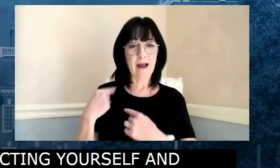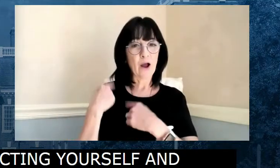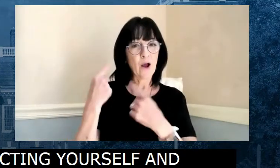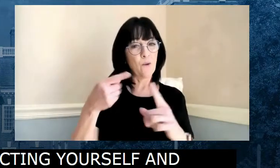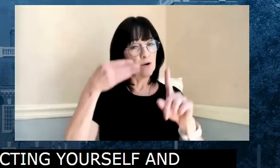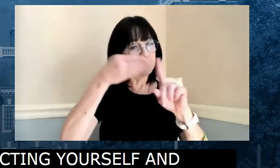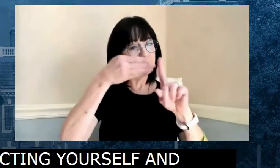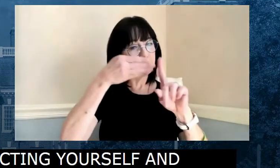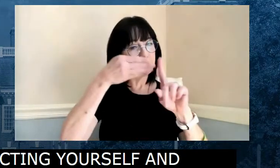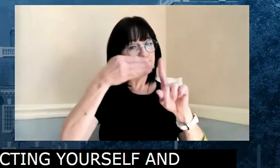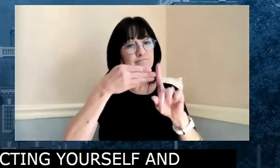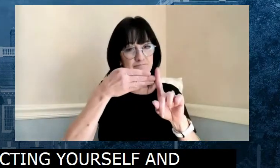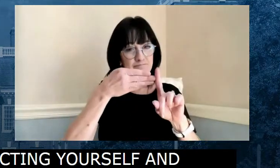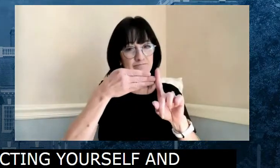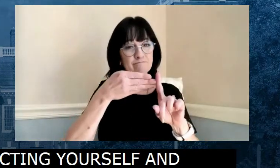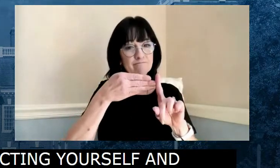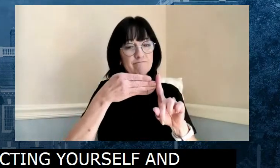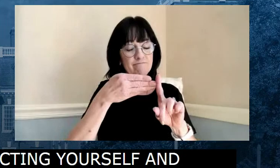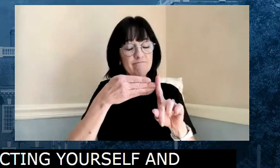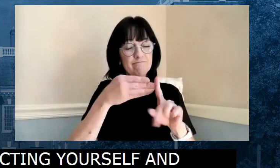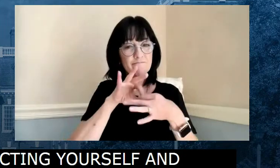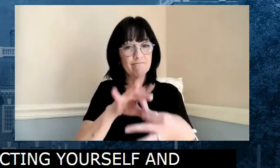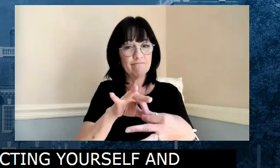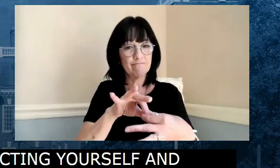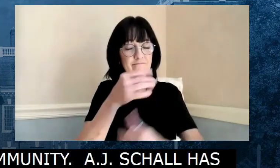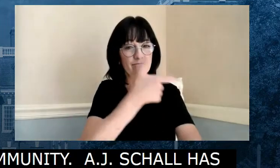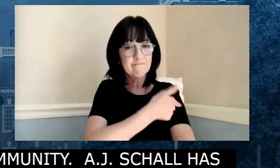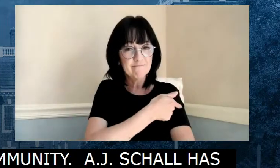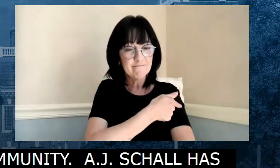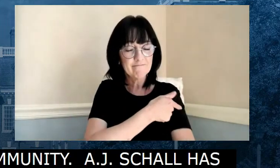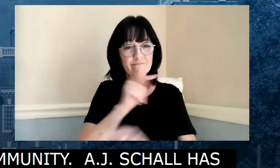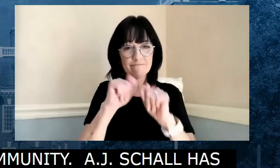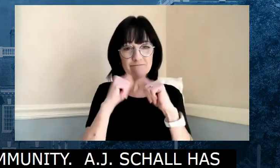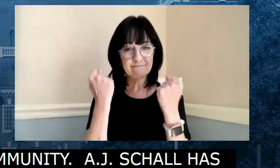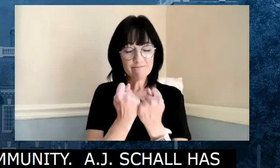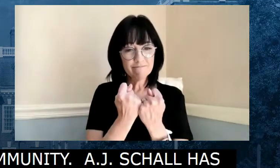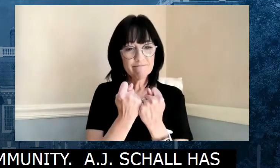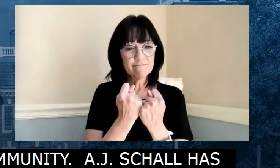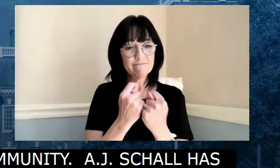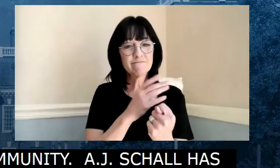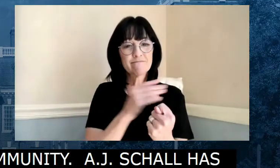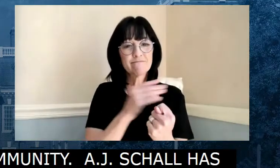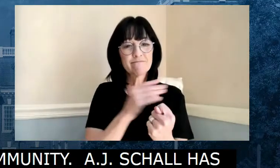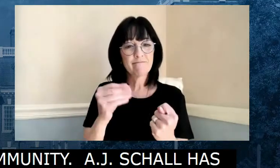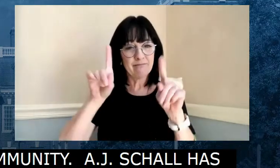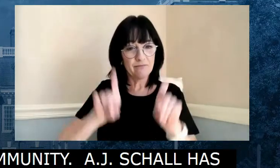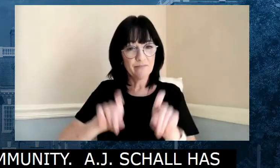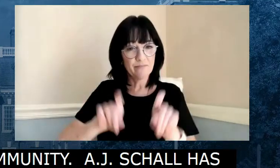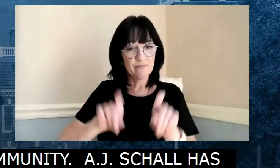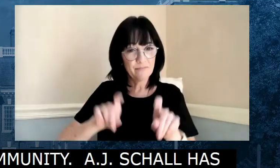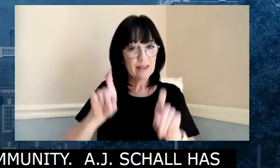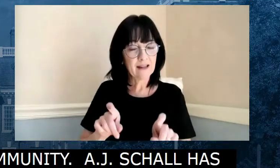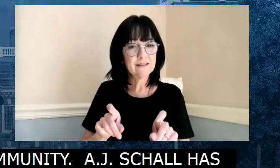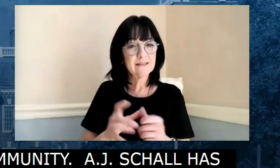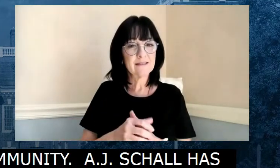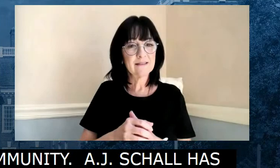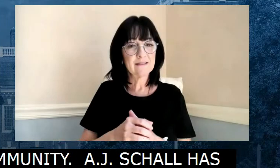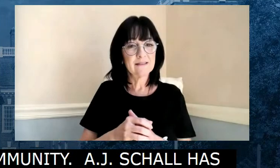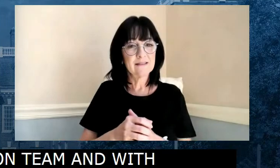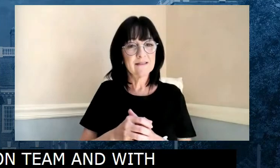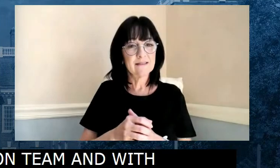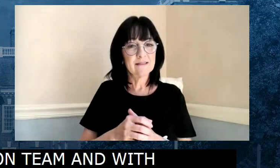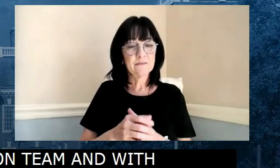top, on our vaccination team, and with testing, we're seeing some, again,